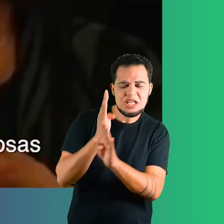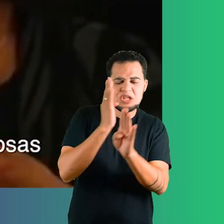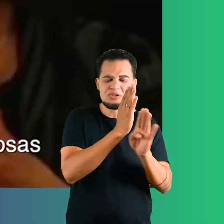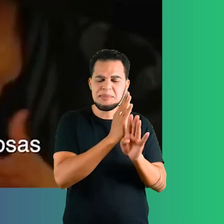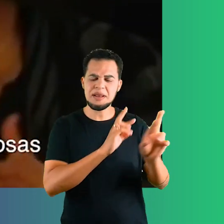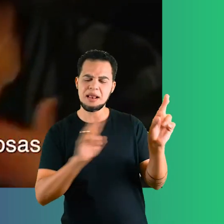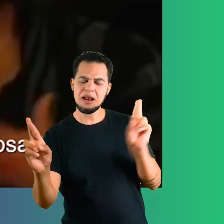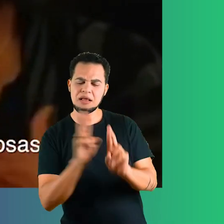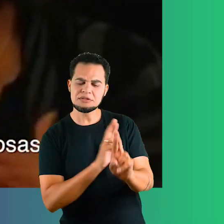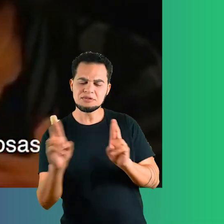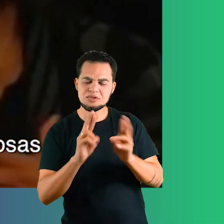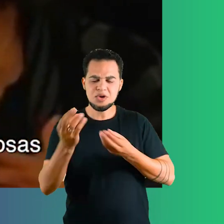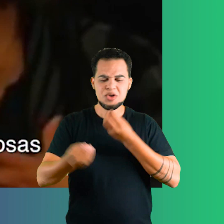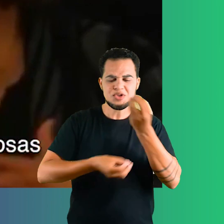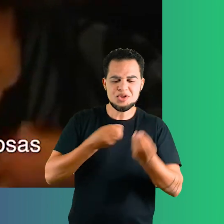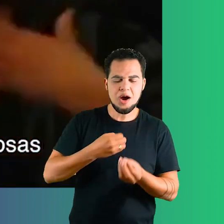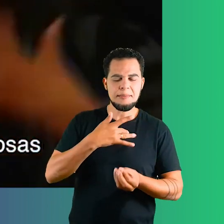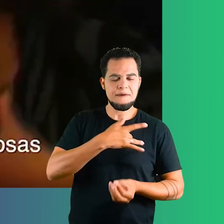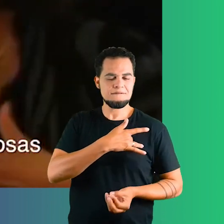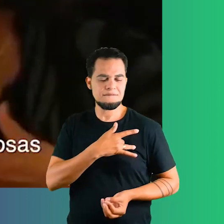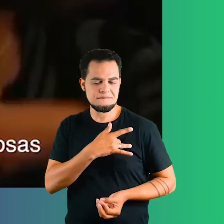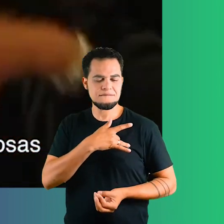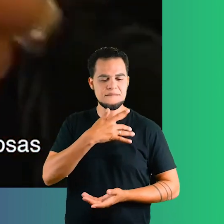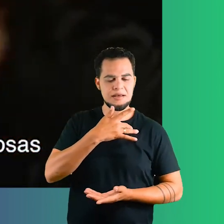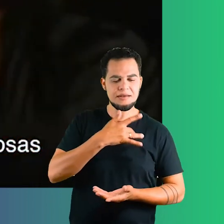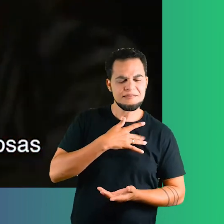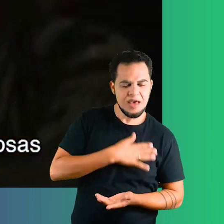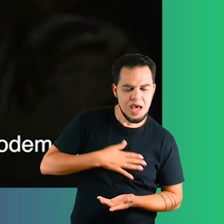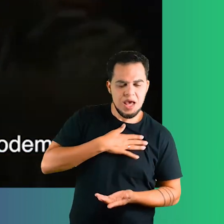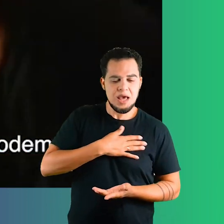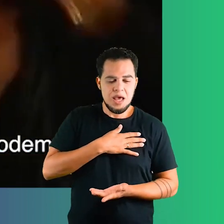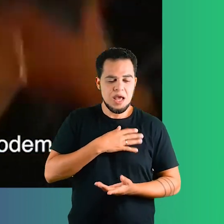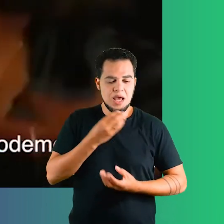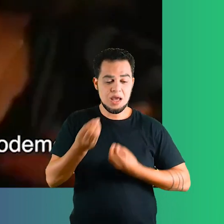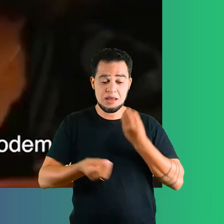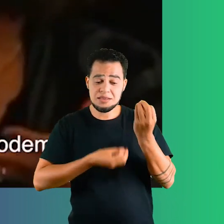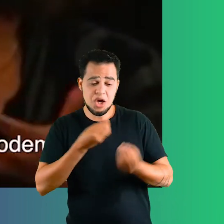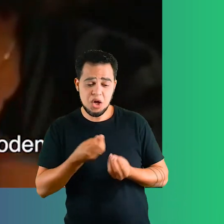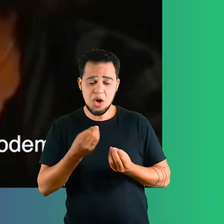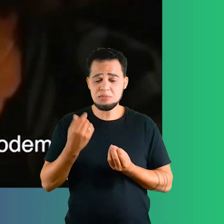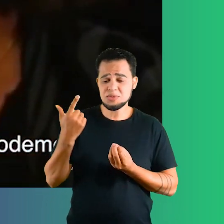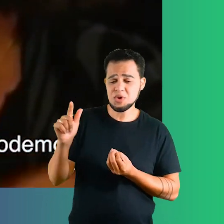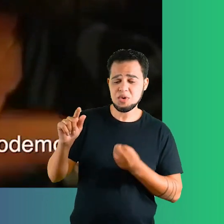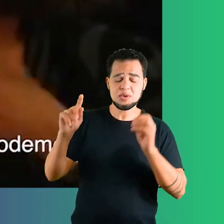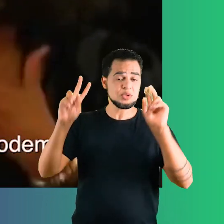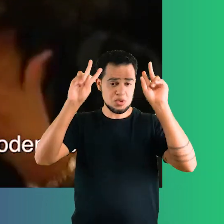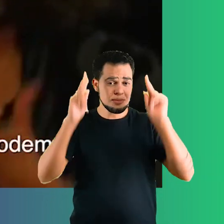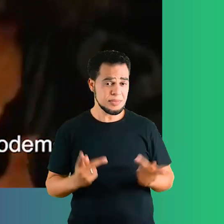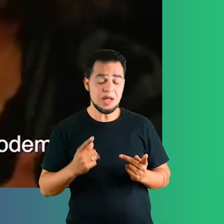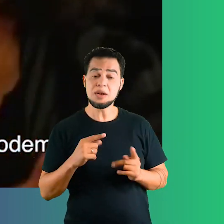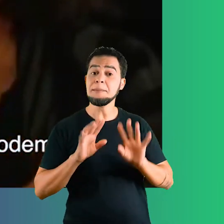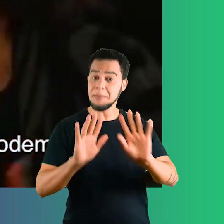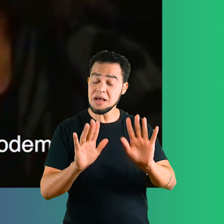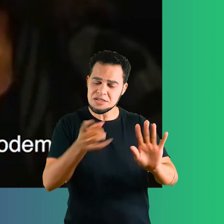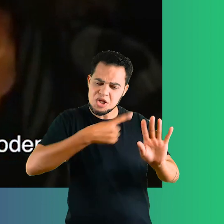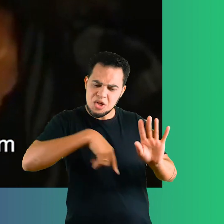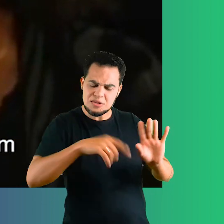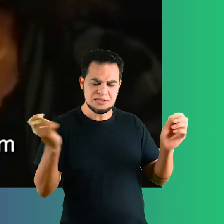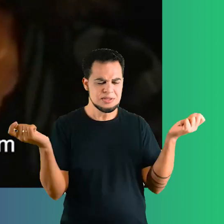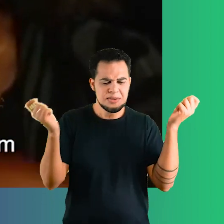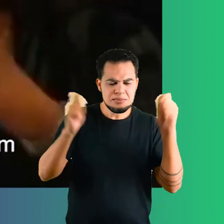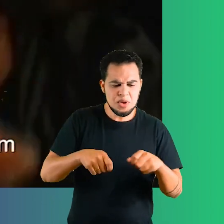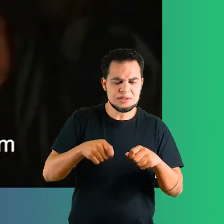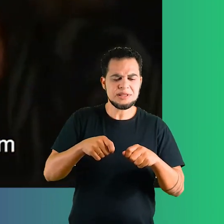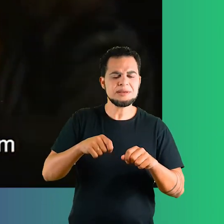only discover more compassionate relations with human beings, but how can we